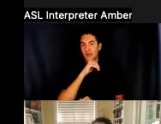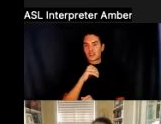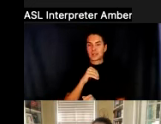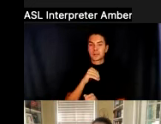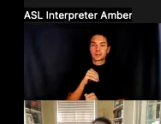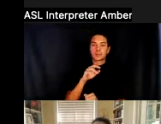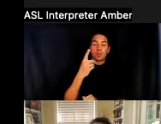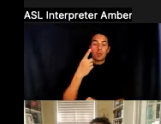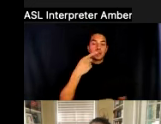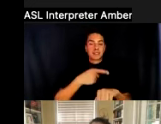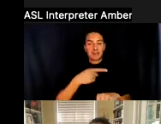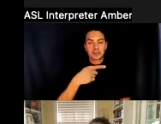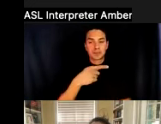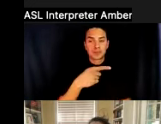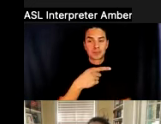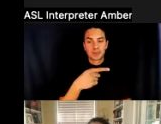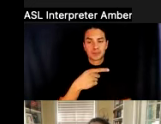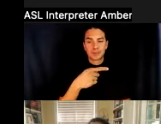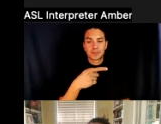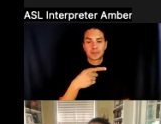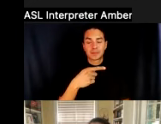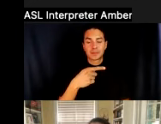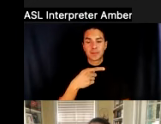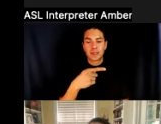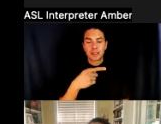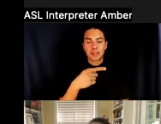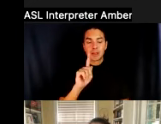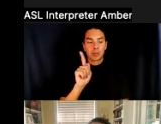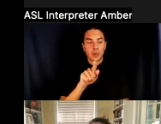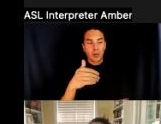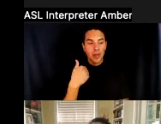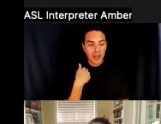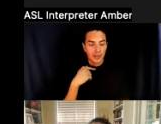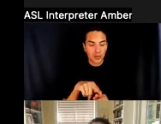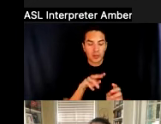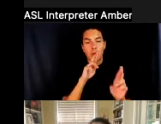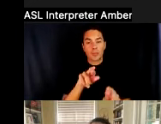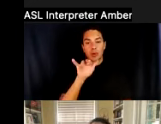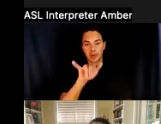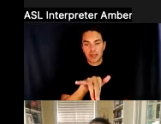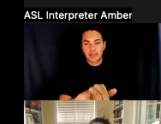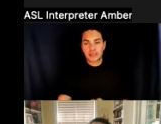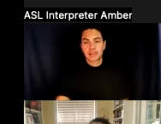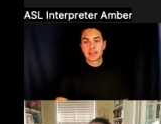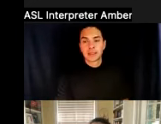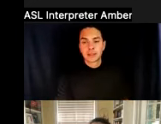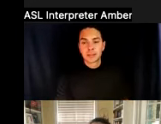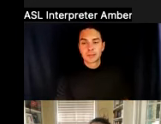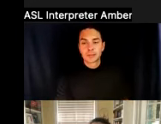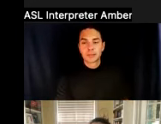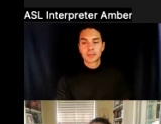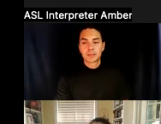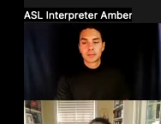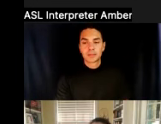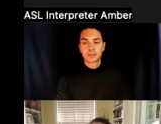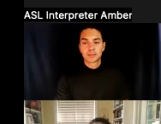time where even you have to report that kind of stuff.